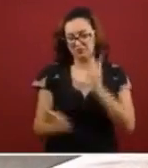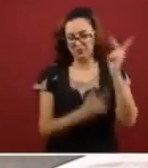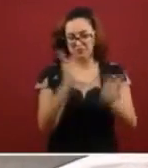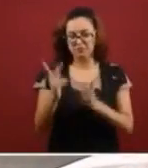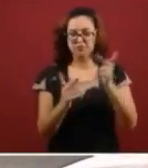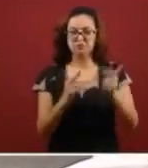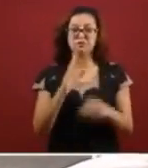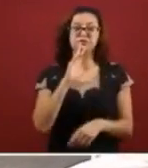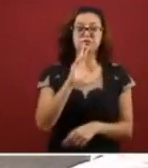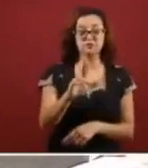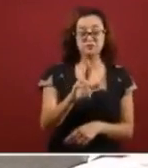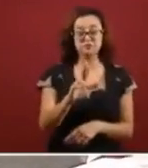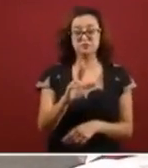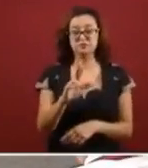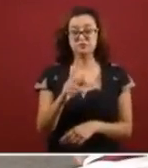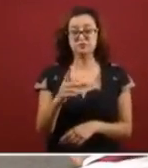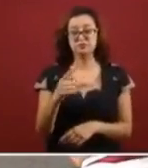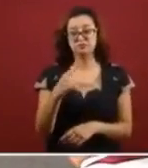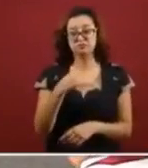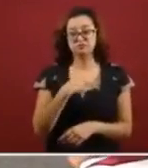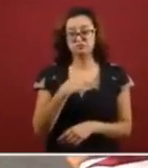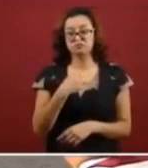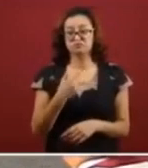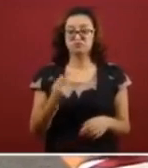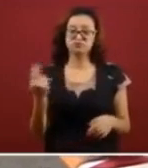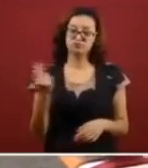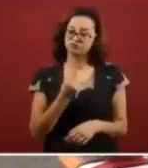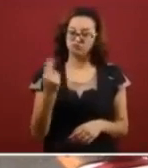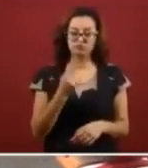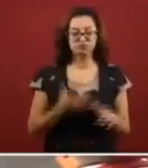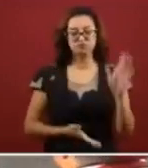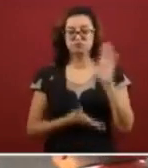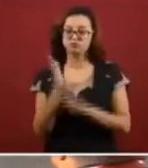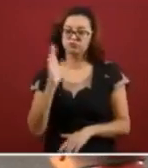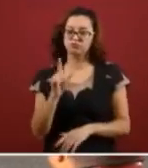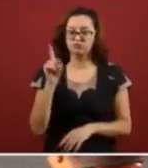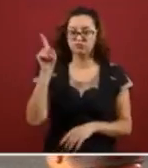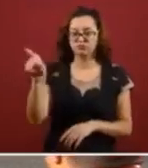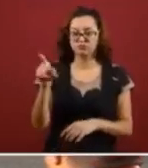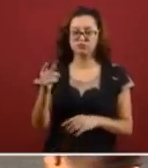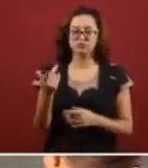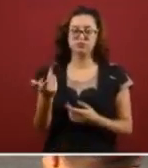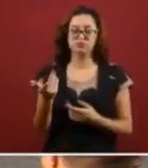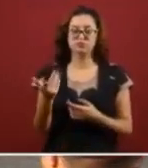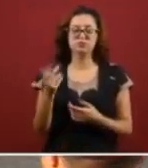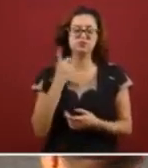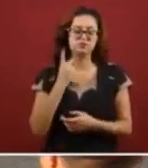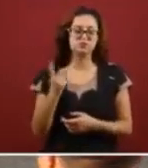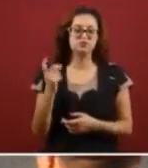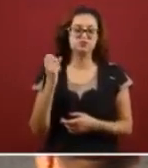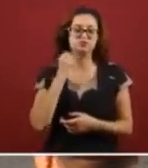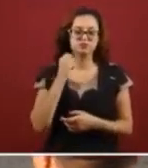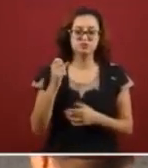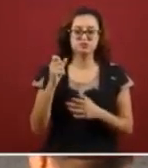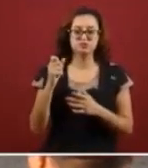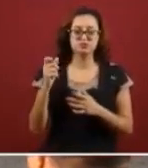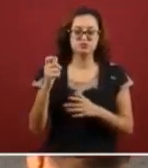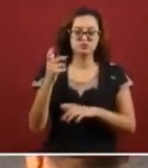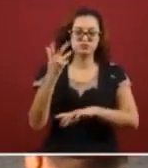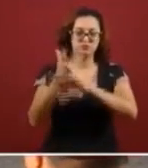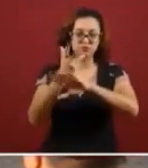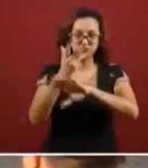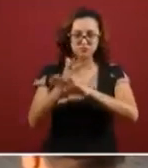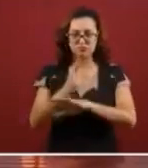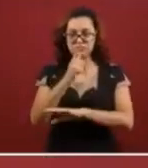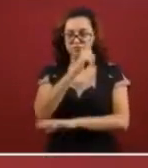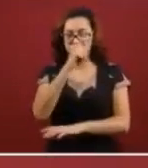answers, because I have to go to a commission of legislators from